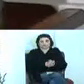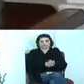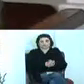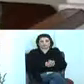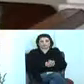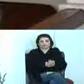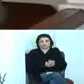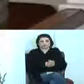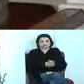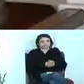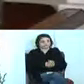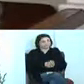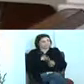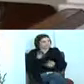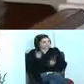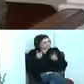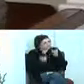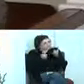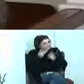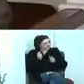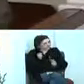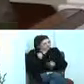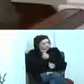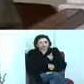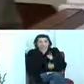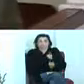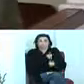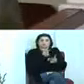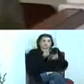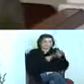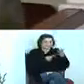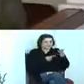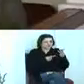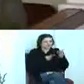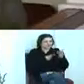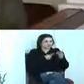We must ask ourselves, what's challenging?